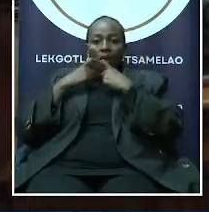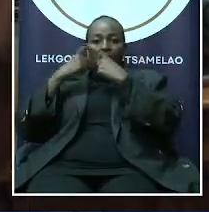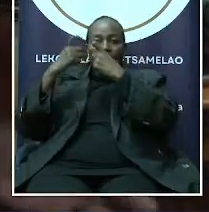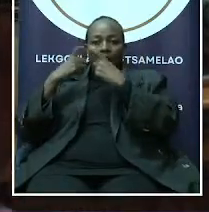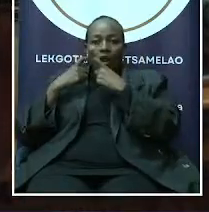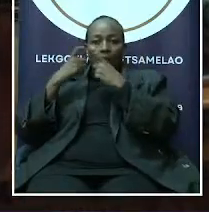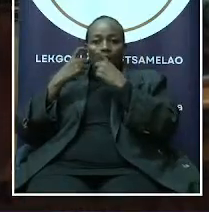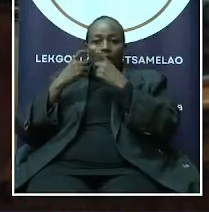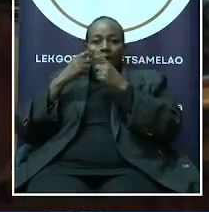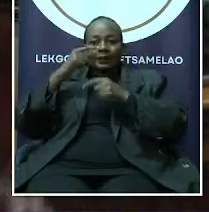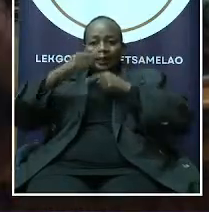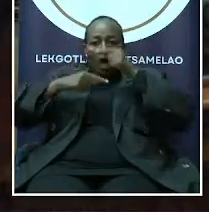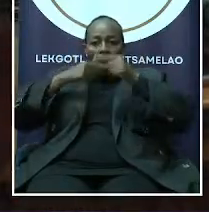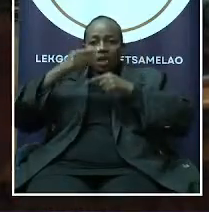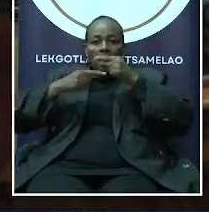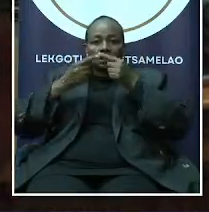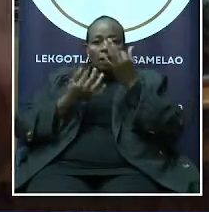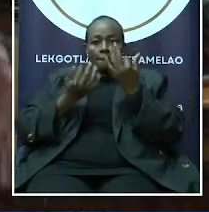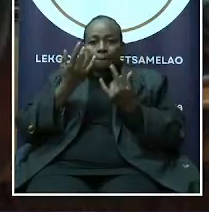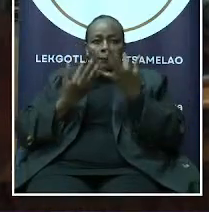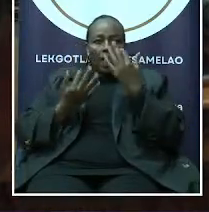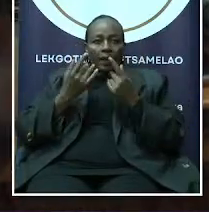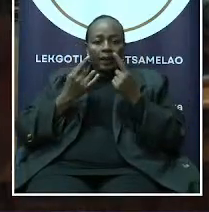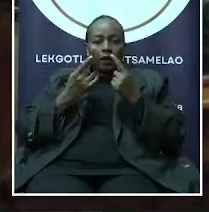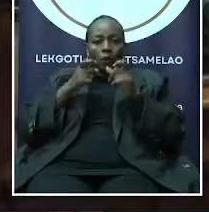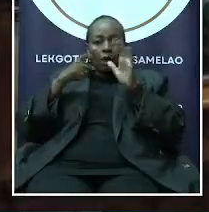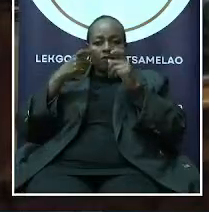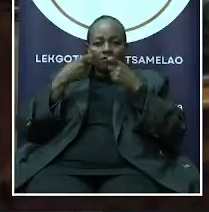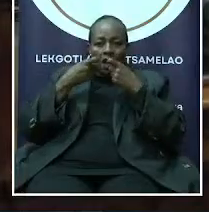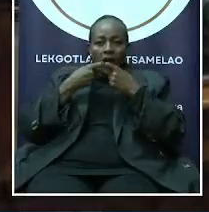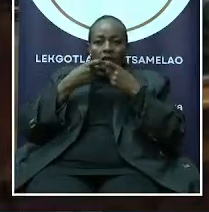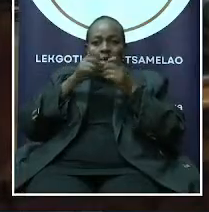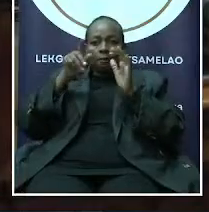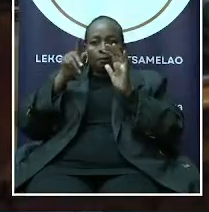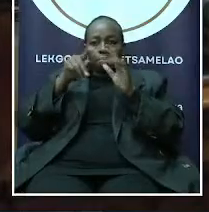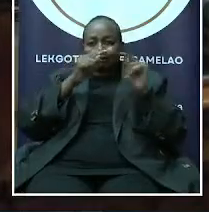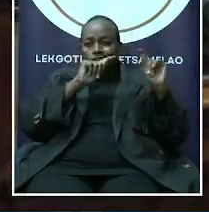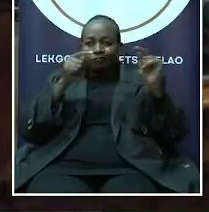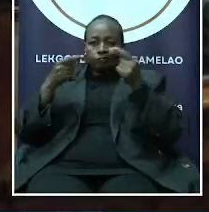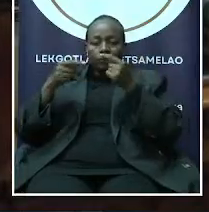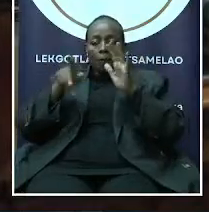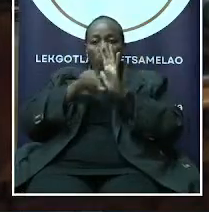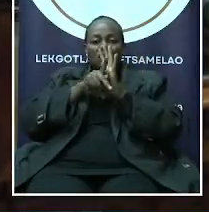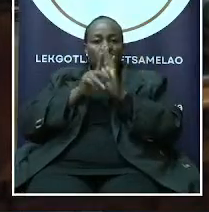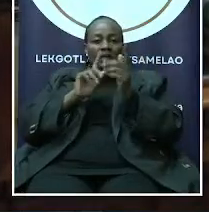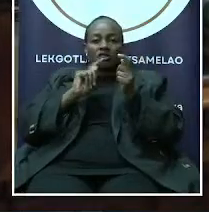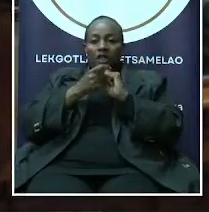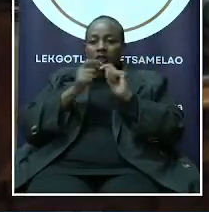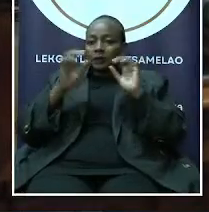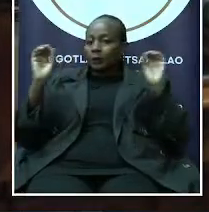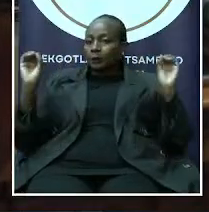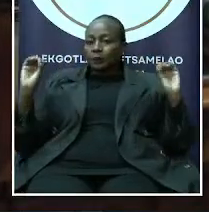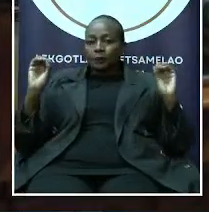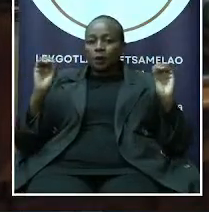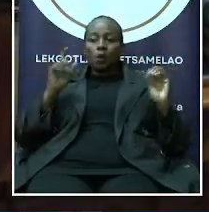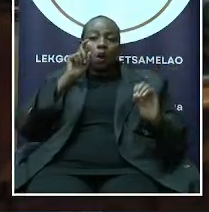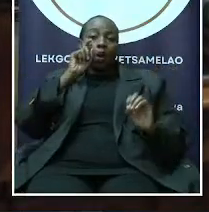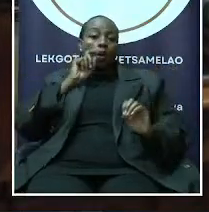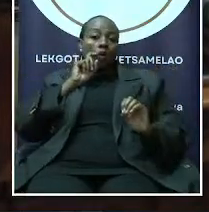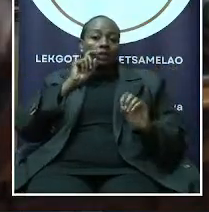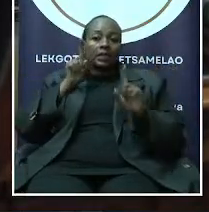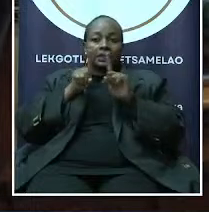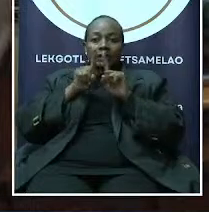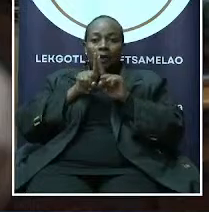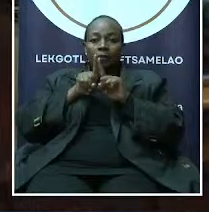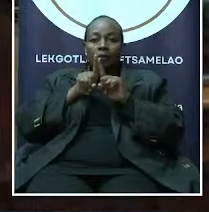bend tires, we'll forever fight for positions, but we'll never change anything. And we're going to be old and also come preside